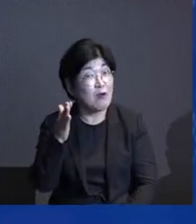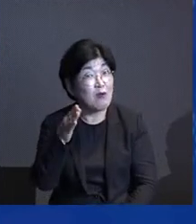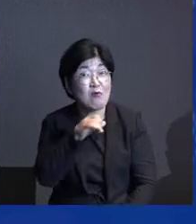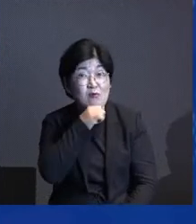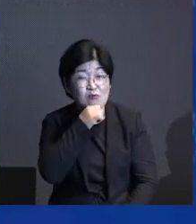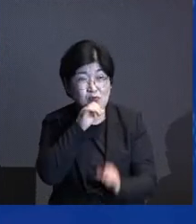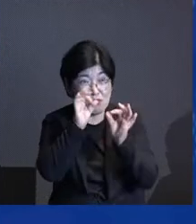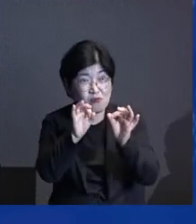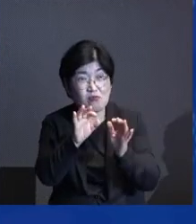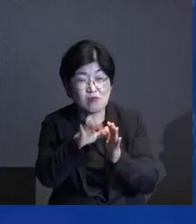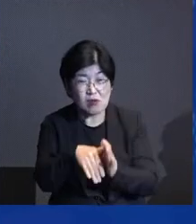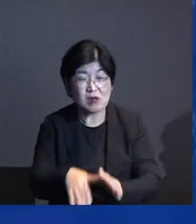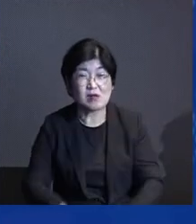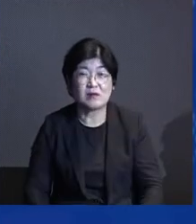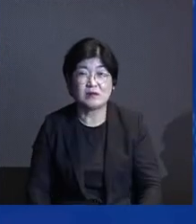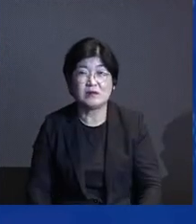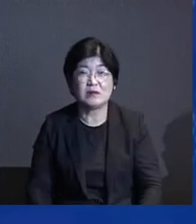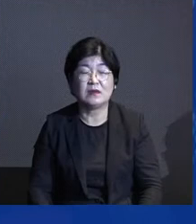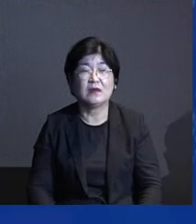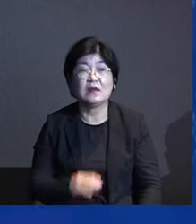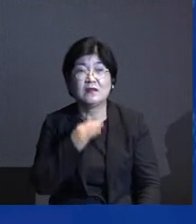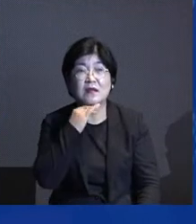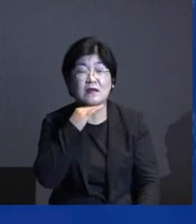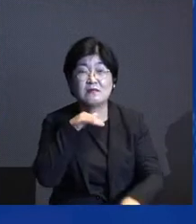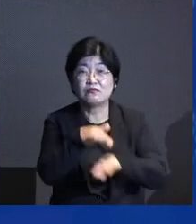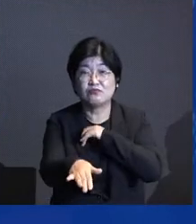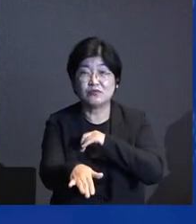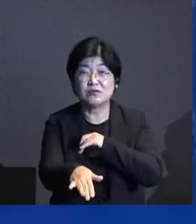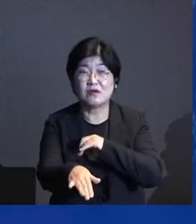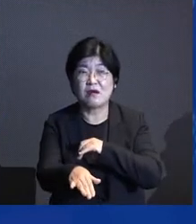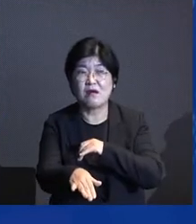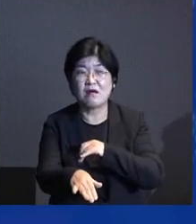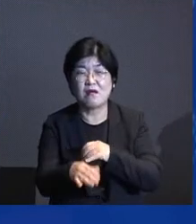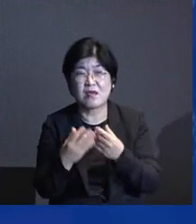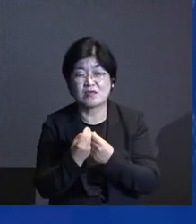shows that ageism costs society billions of dollars.